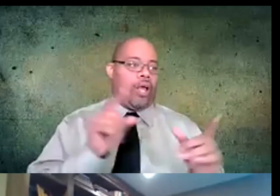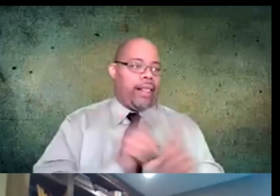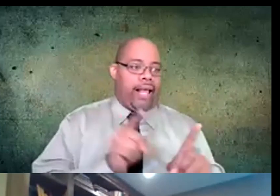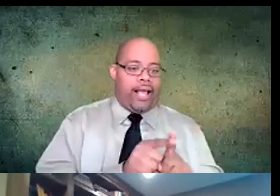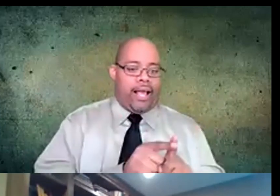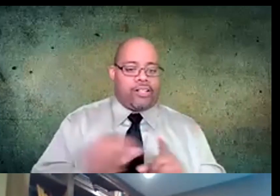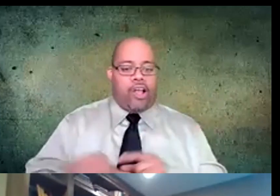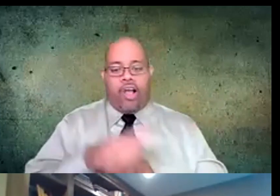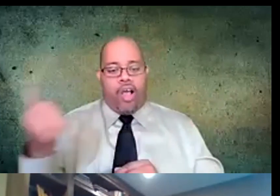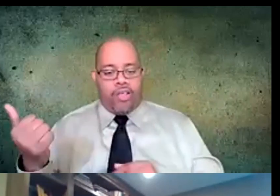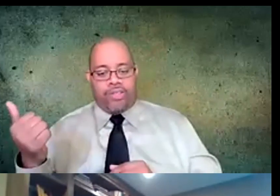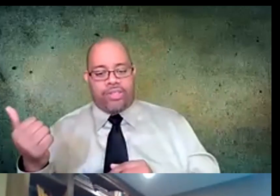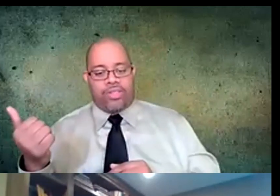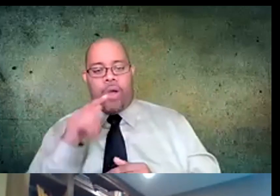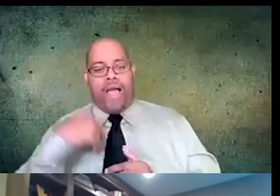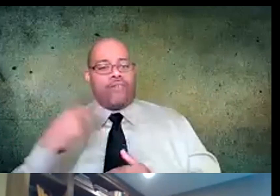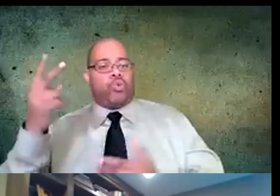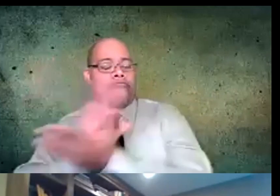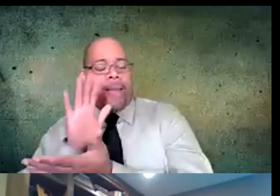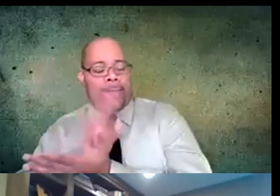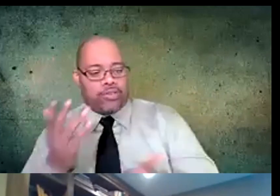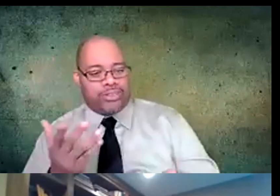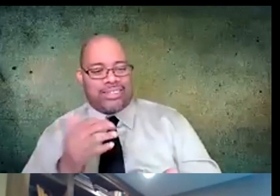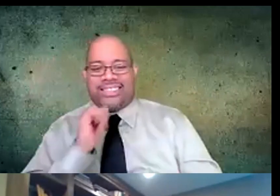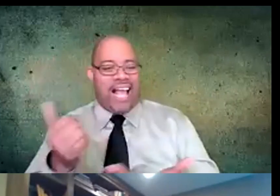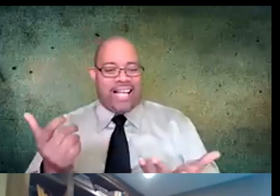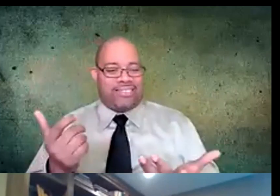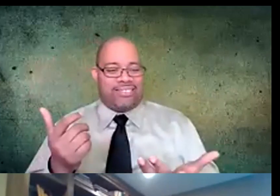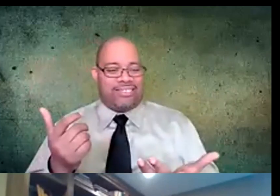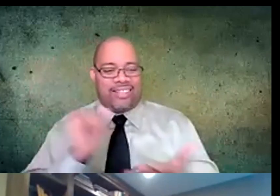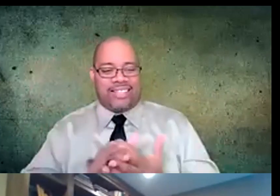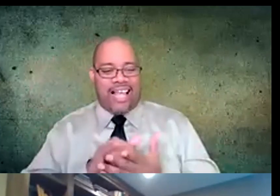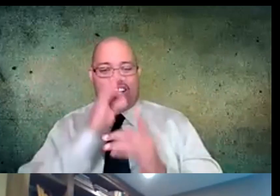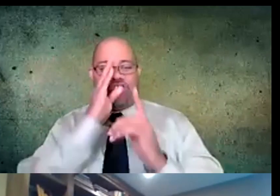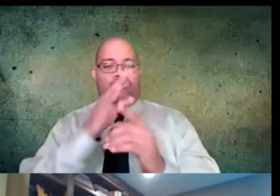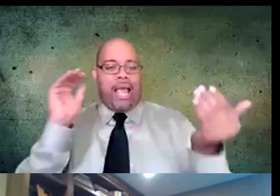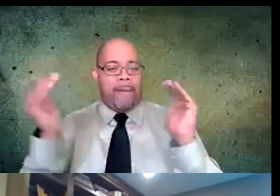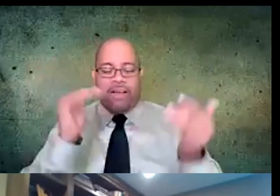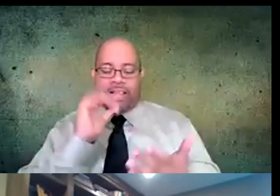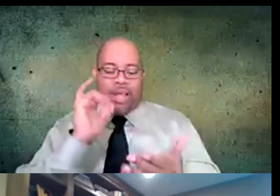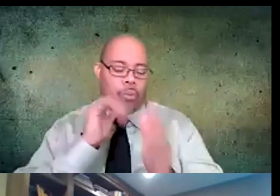other applicants who's got 2 papers. It's not kind of that direct comparison that way.